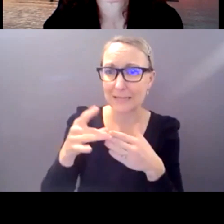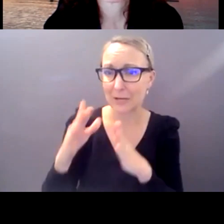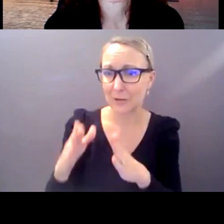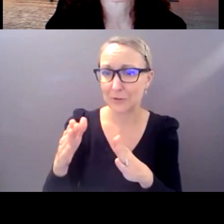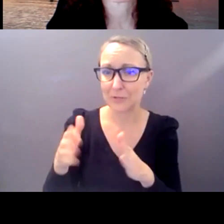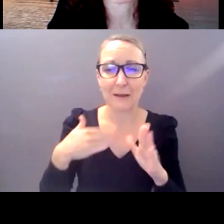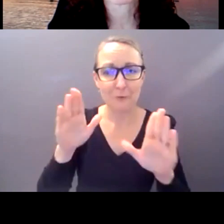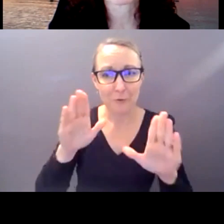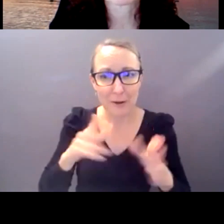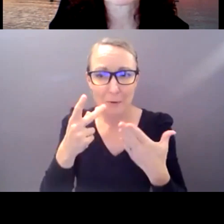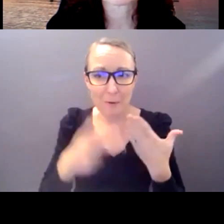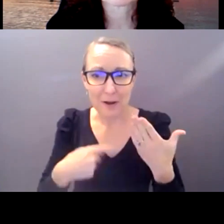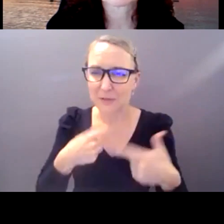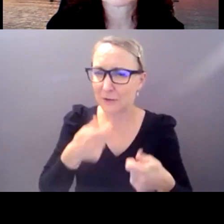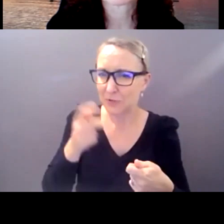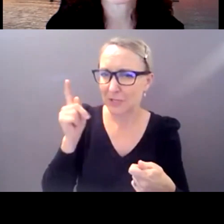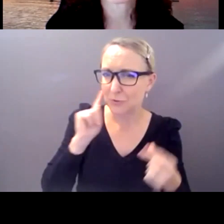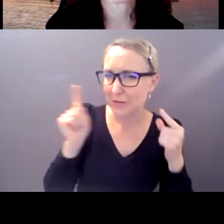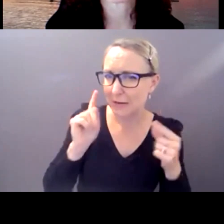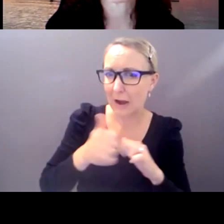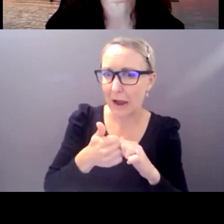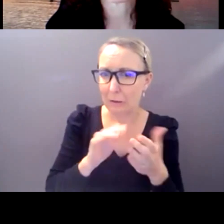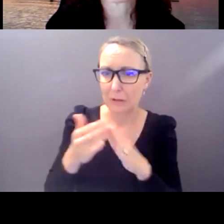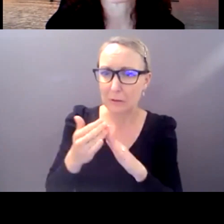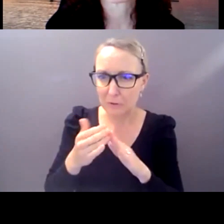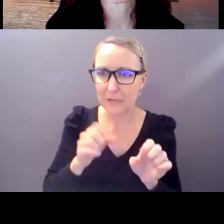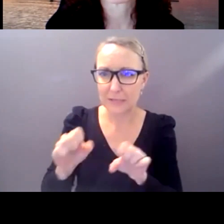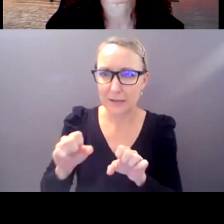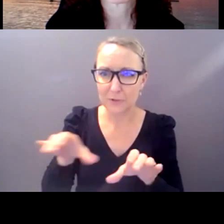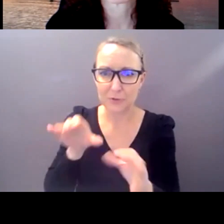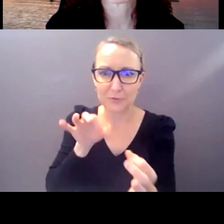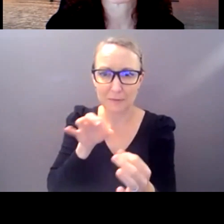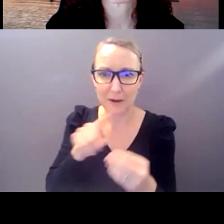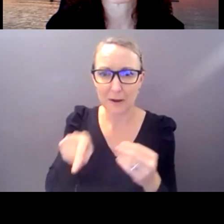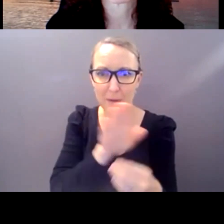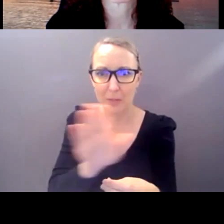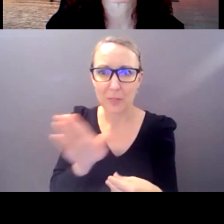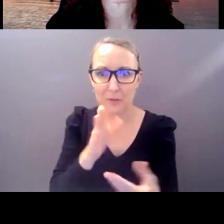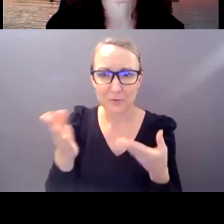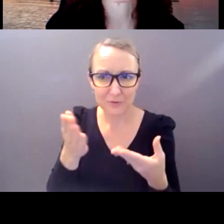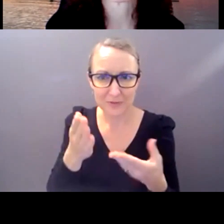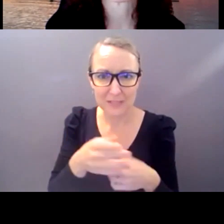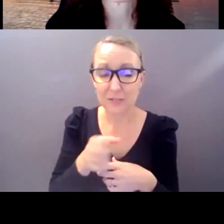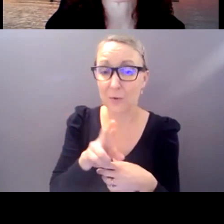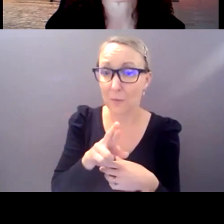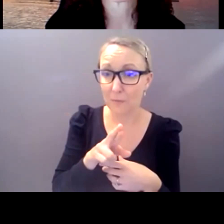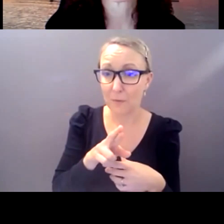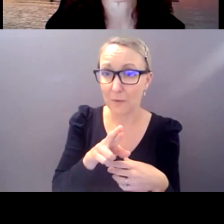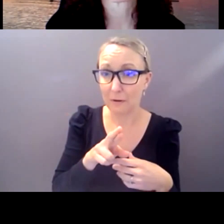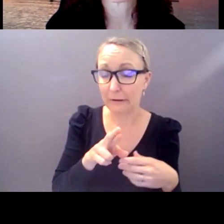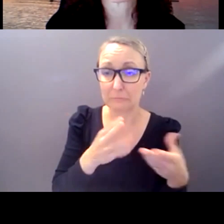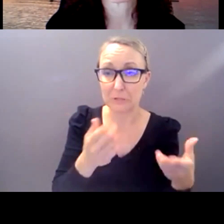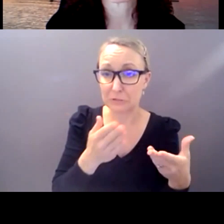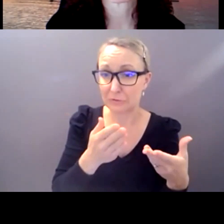hear how they ensure the community is able to give feedback about their services they provide or services that the community would like to